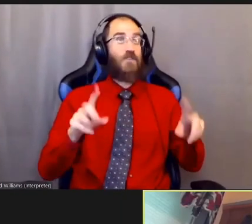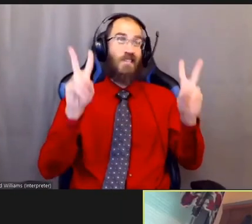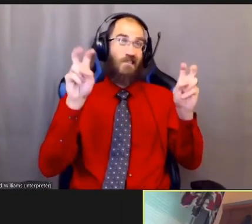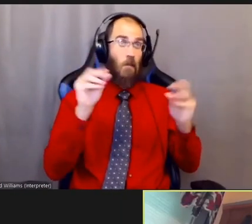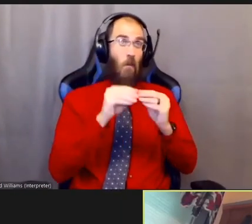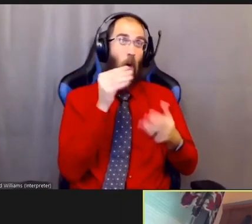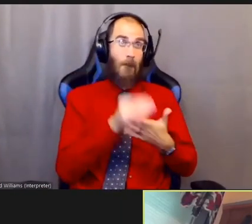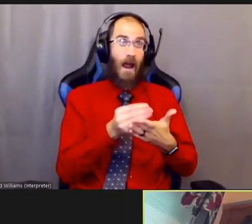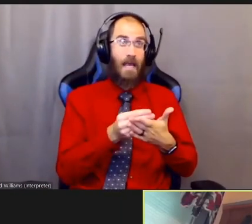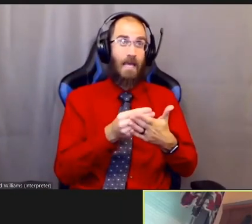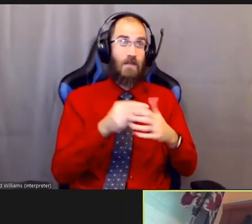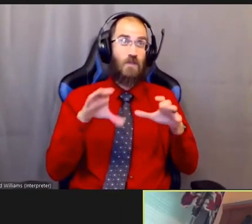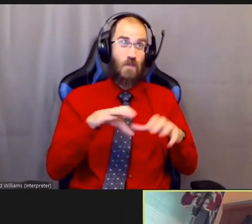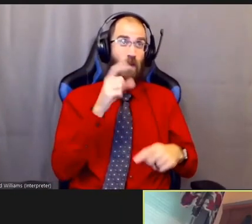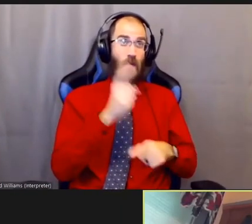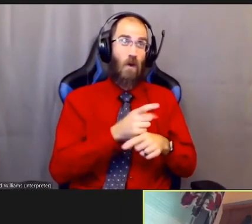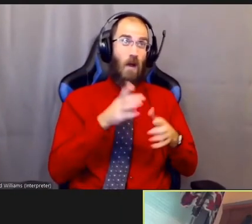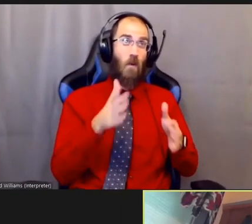right.